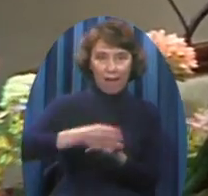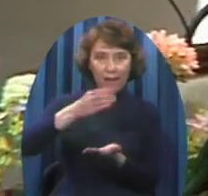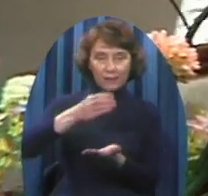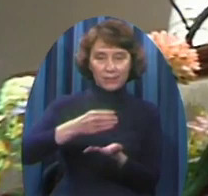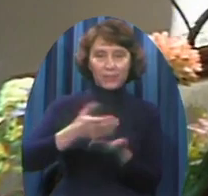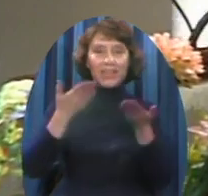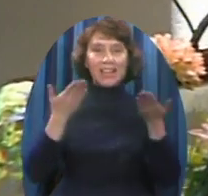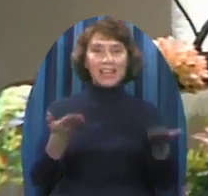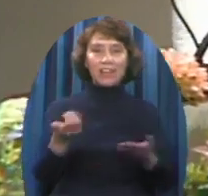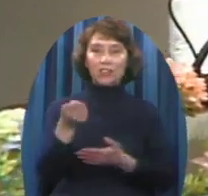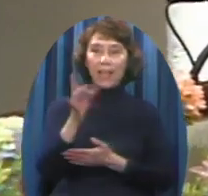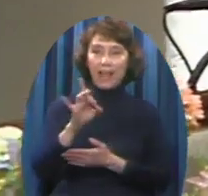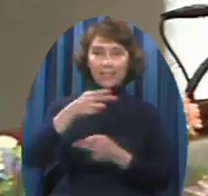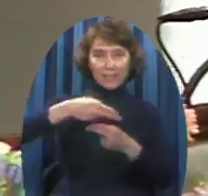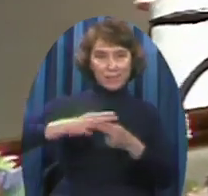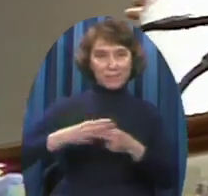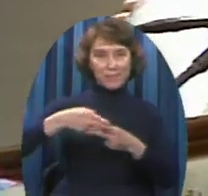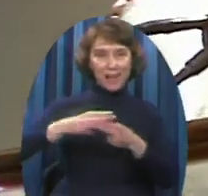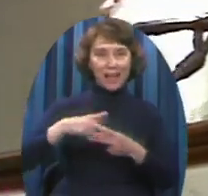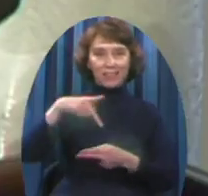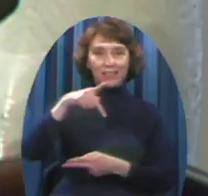here's 18 pounds of powdered milk.